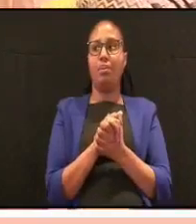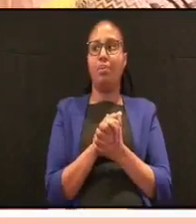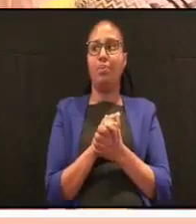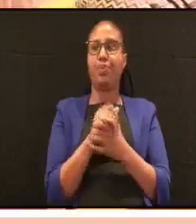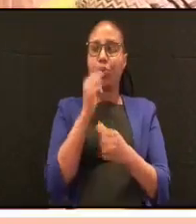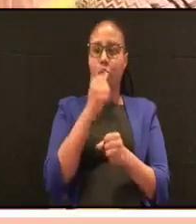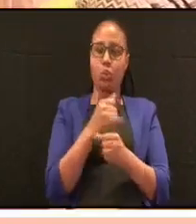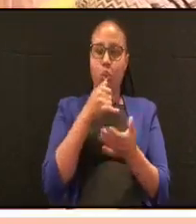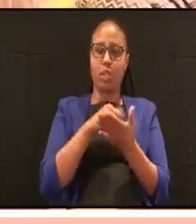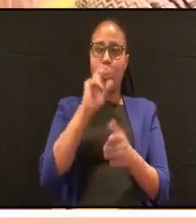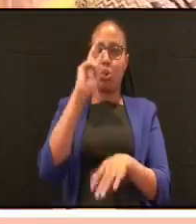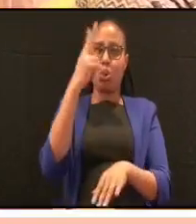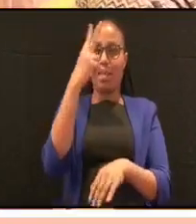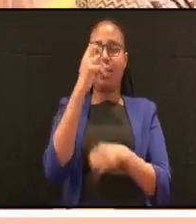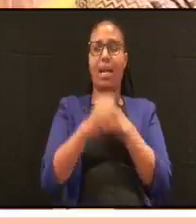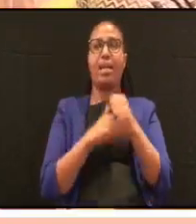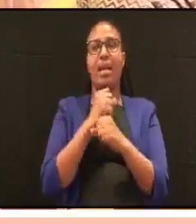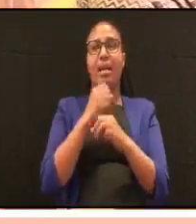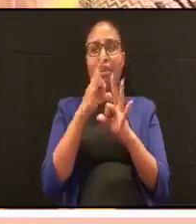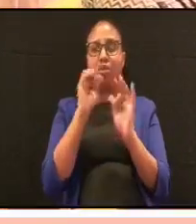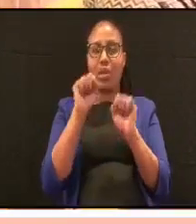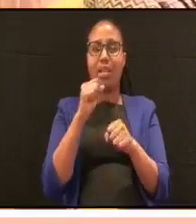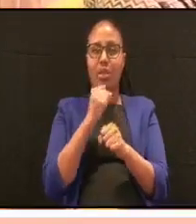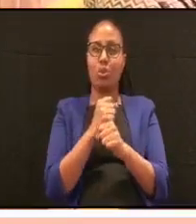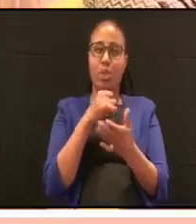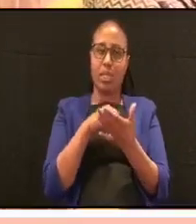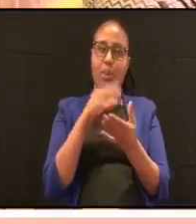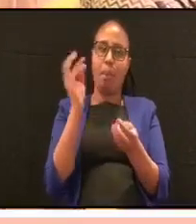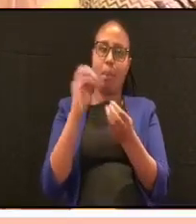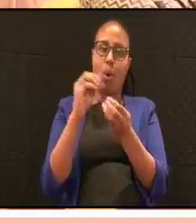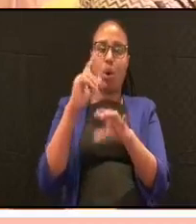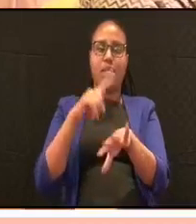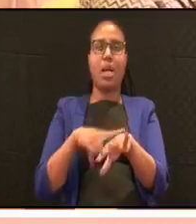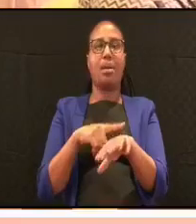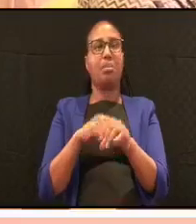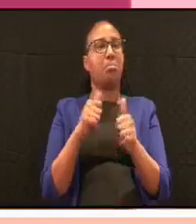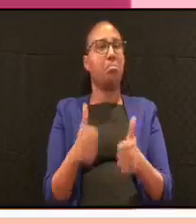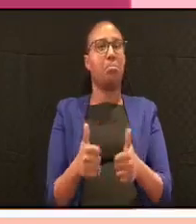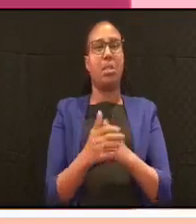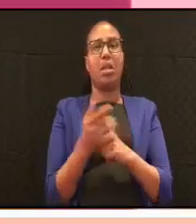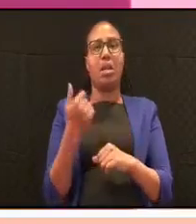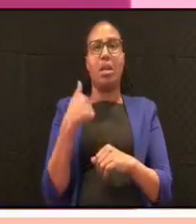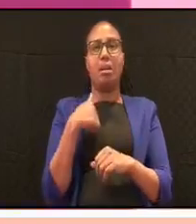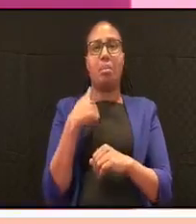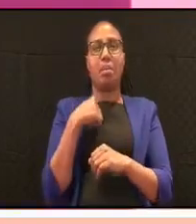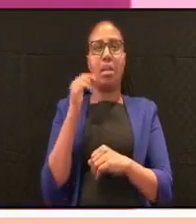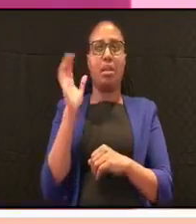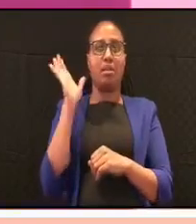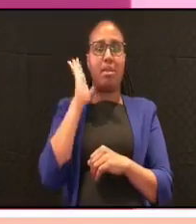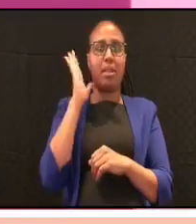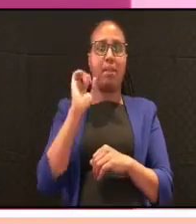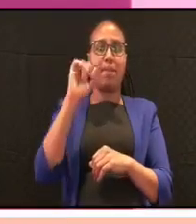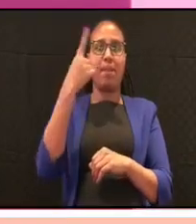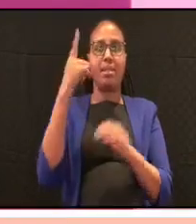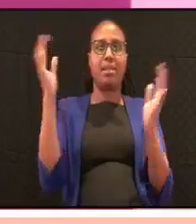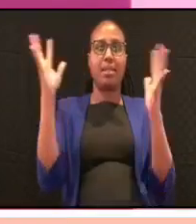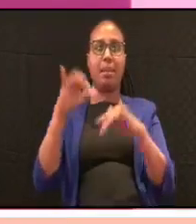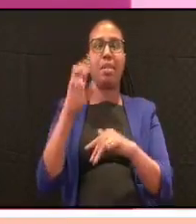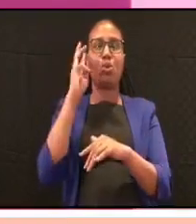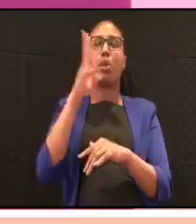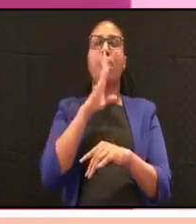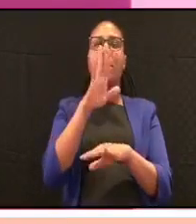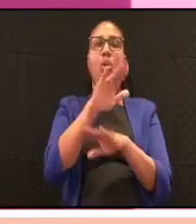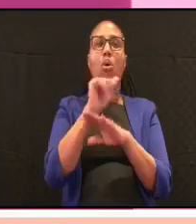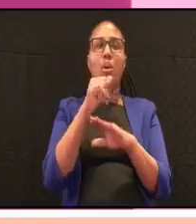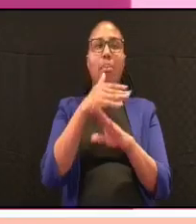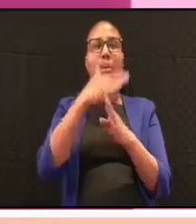We'll do it twice a year, and if need be, we can do it as many times. And he has given a commitment that the first summit will be